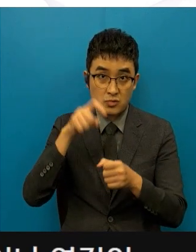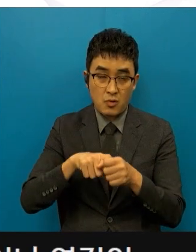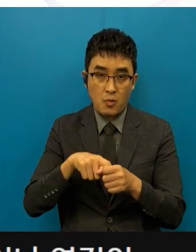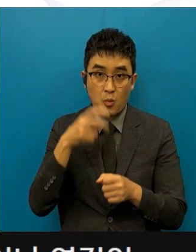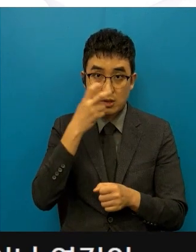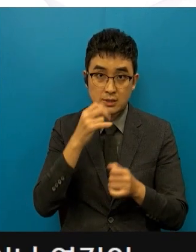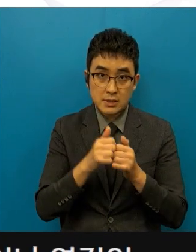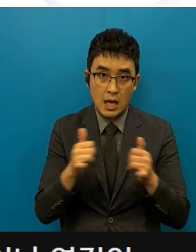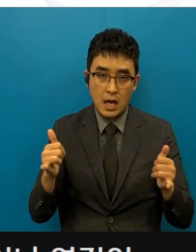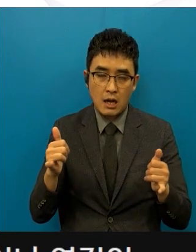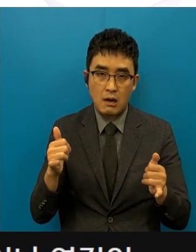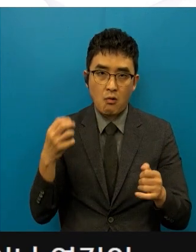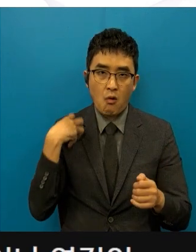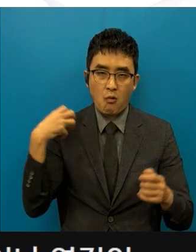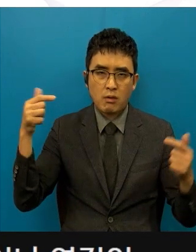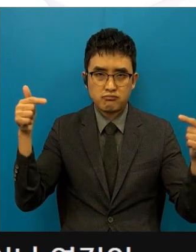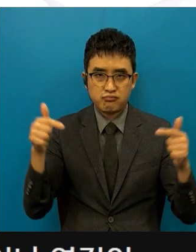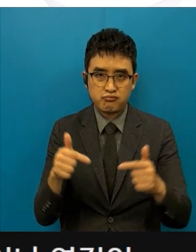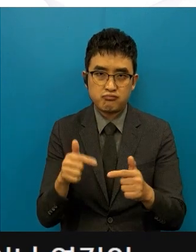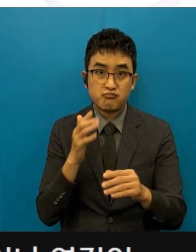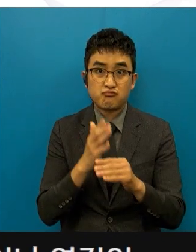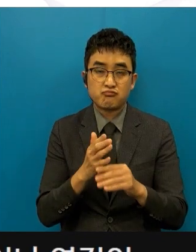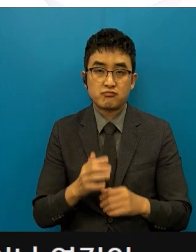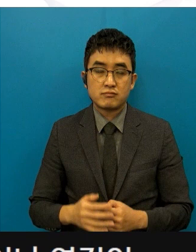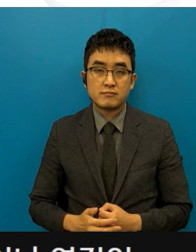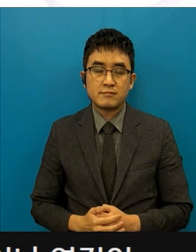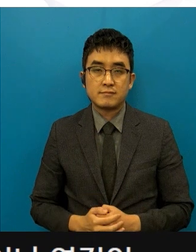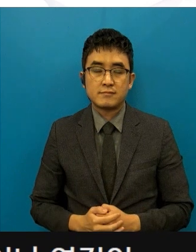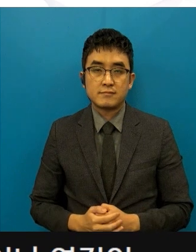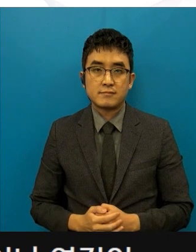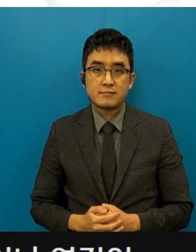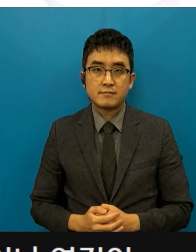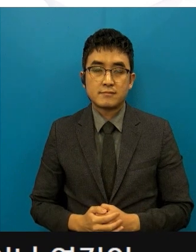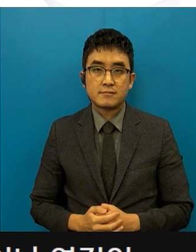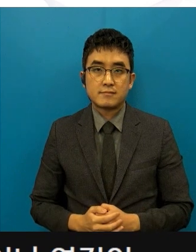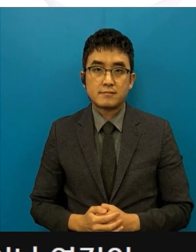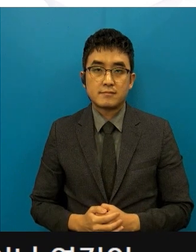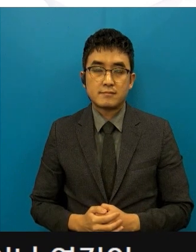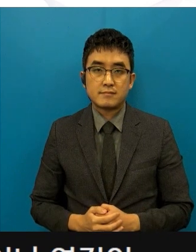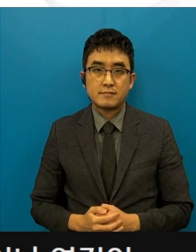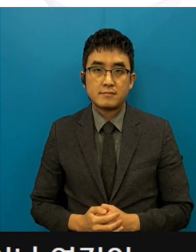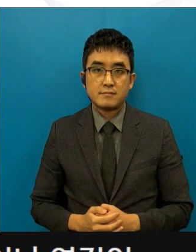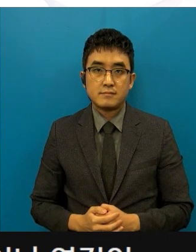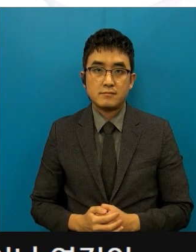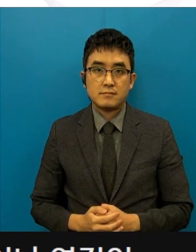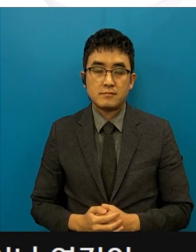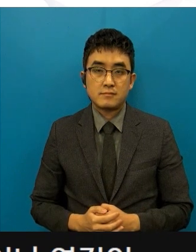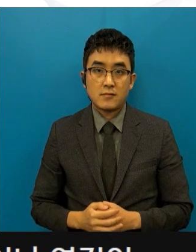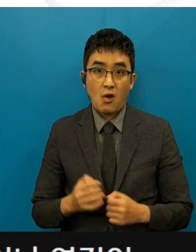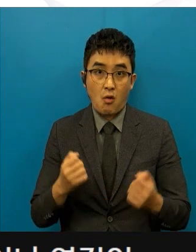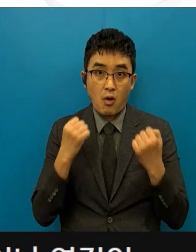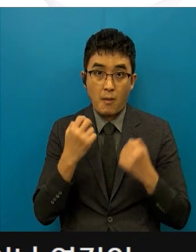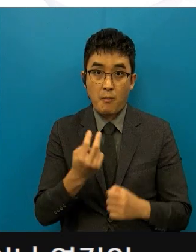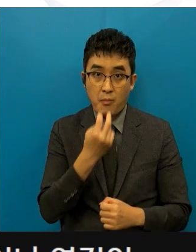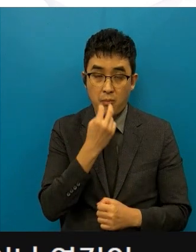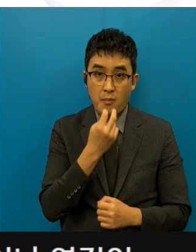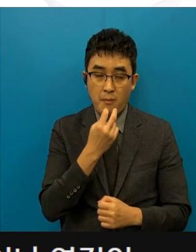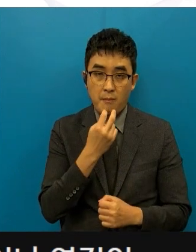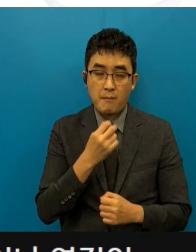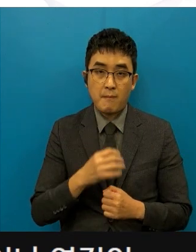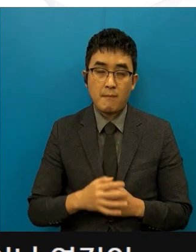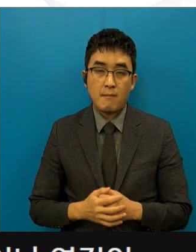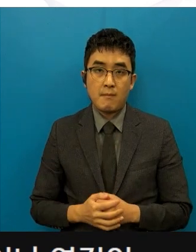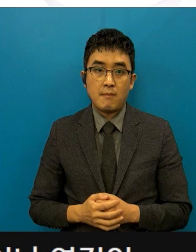insurance has seemingly resulted in the distortion of the idea and philosophy of the